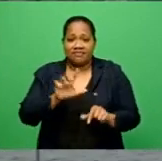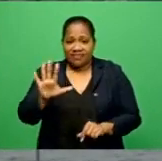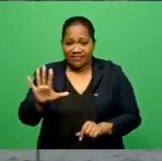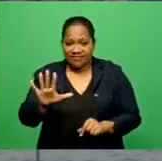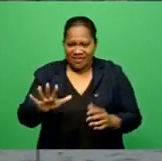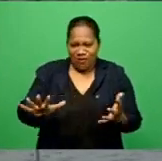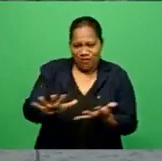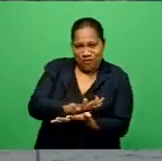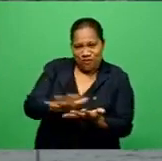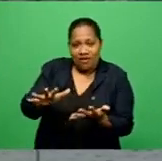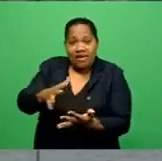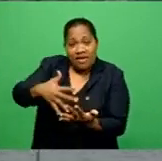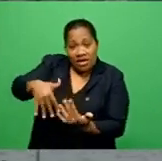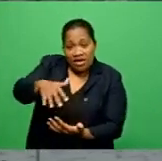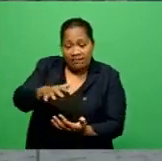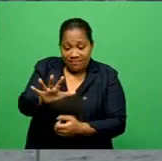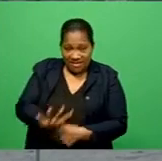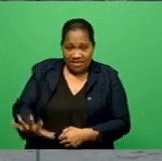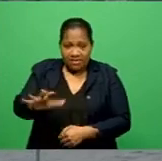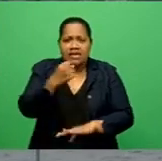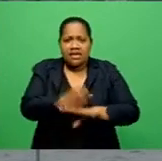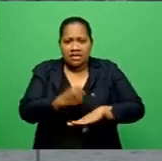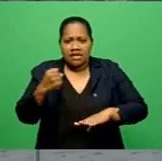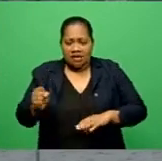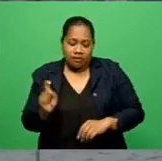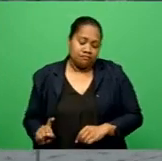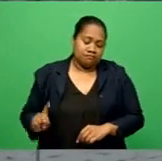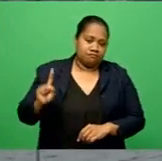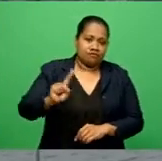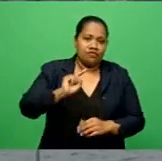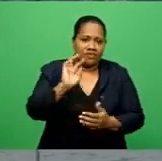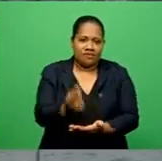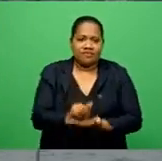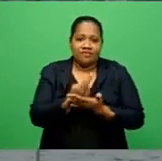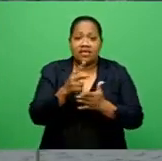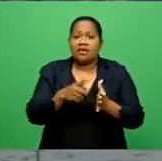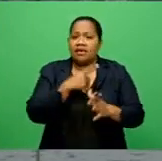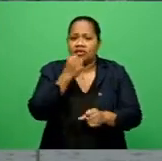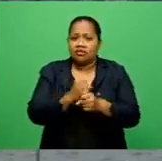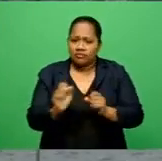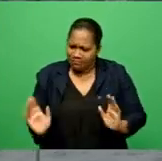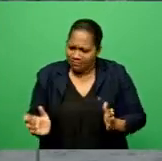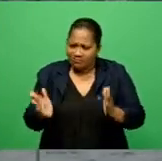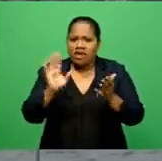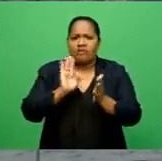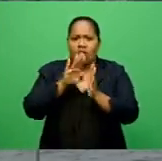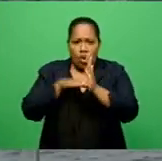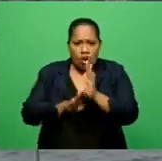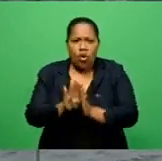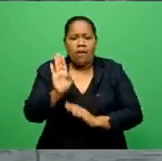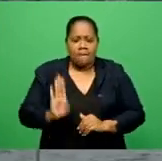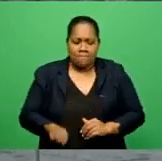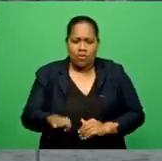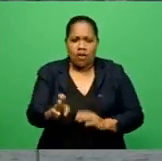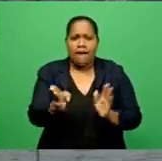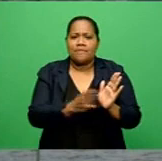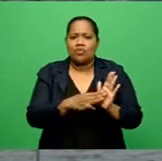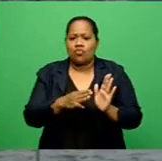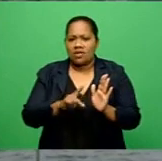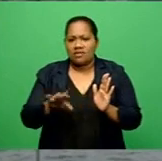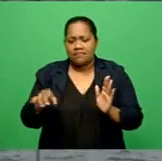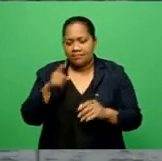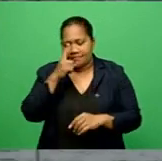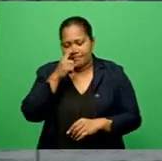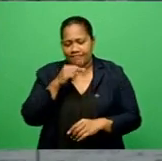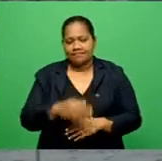areas. Government takes immediate steps for rehabilitation, and AG praises resilience of Moa and Maduata people. For